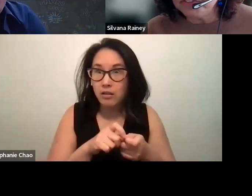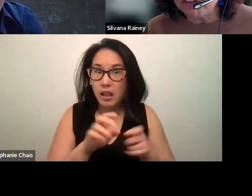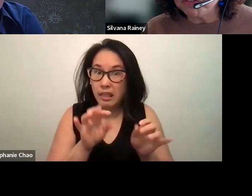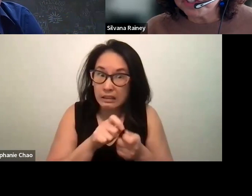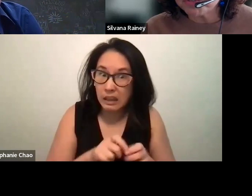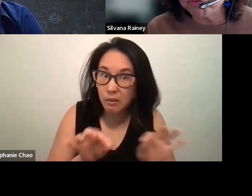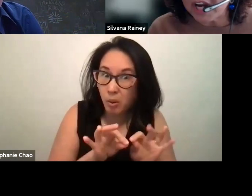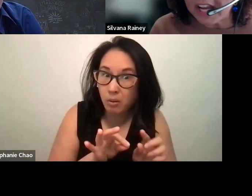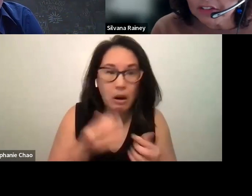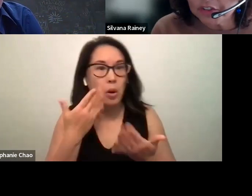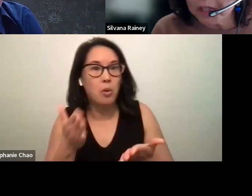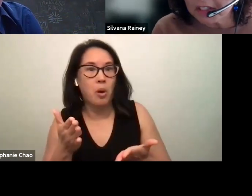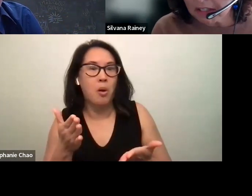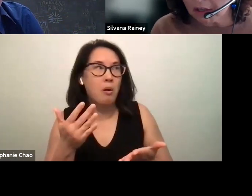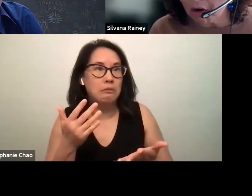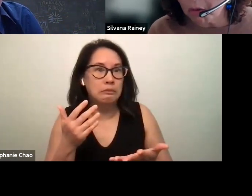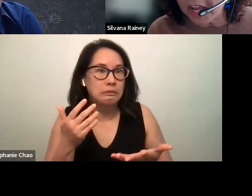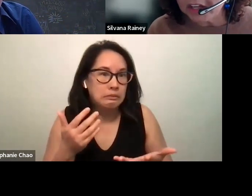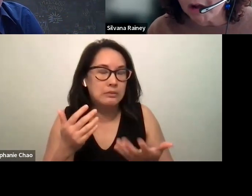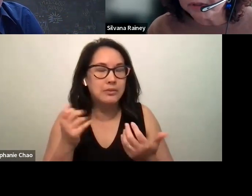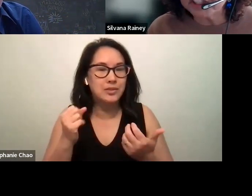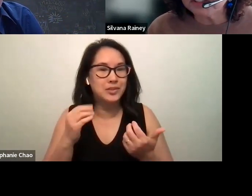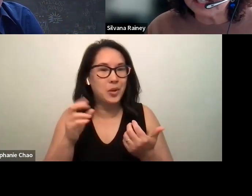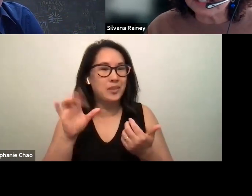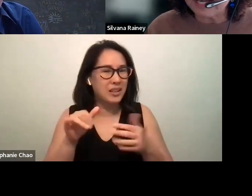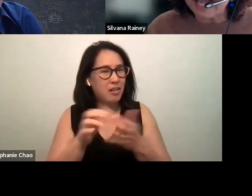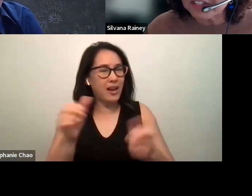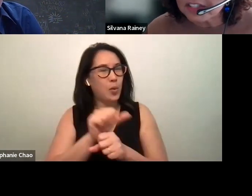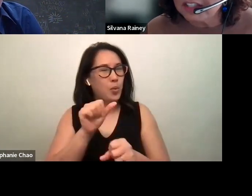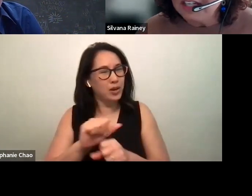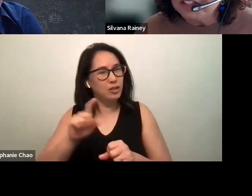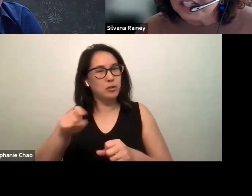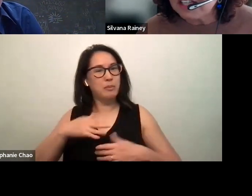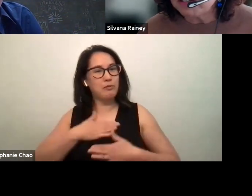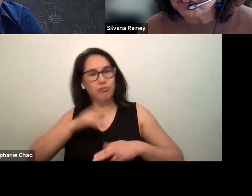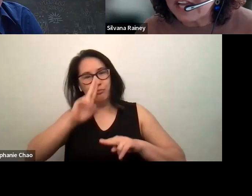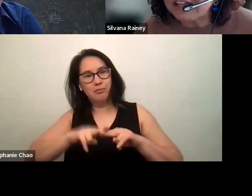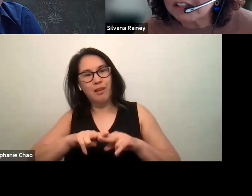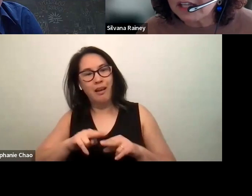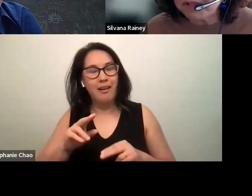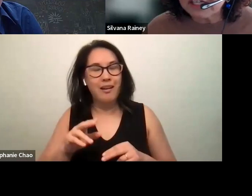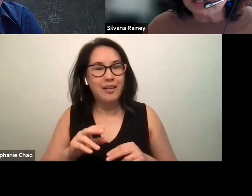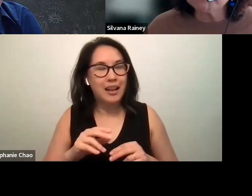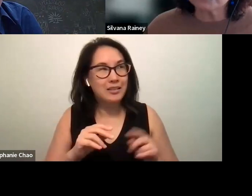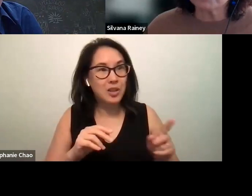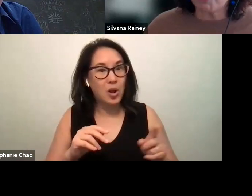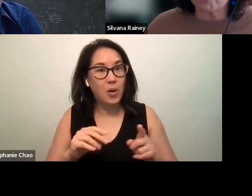you just read 2 minutes ago and not putting the next detail together. That